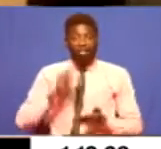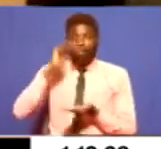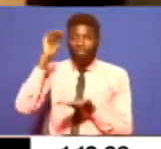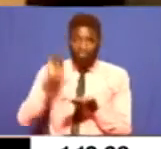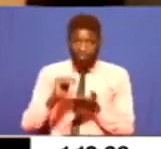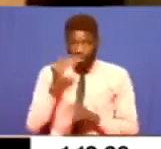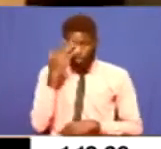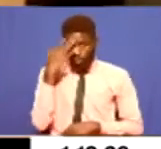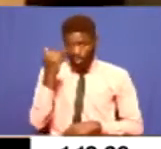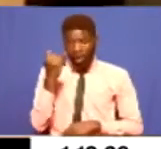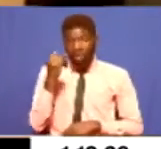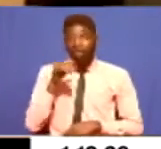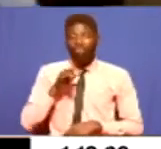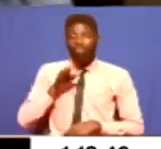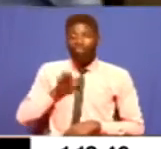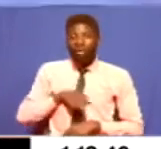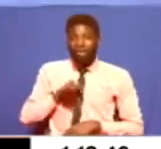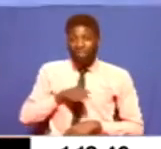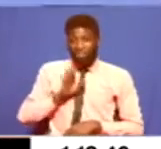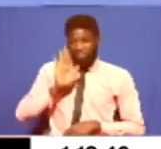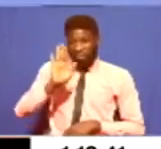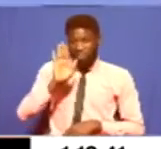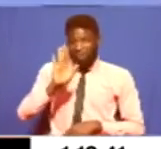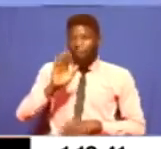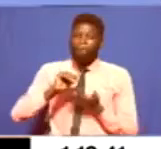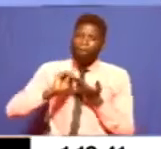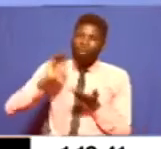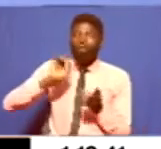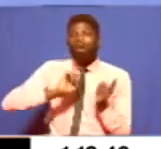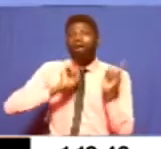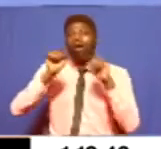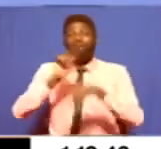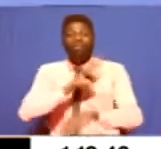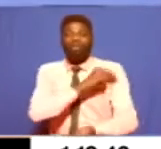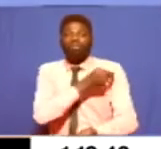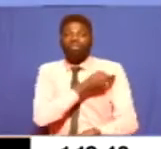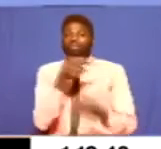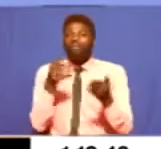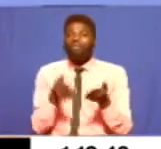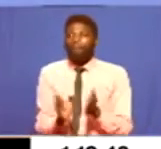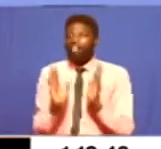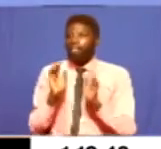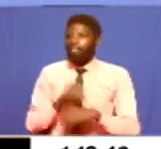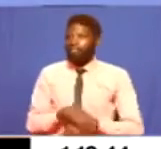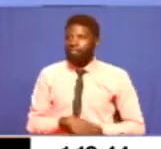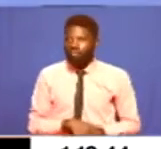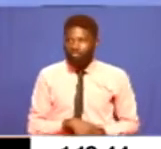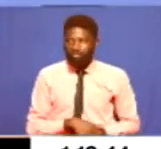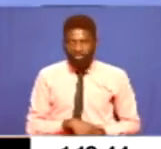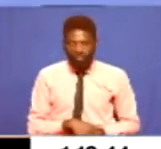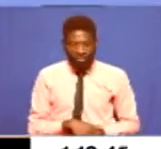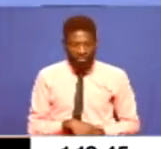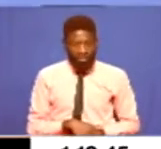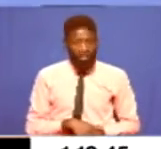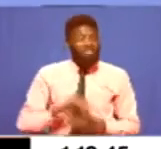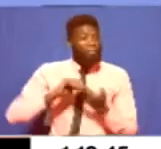women delivering in health facilities. Mama wengi wanaopoteza maisha katika hili hazi za